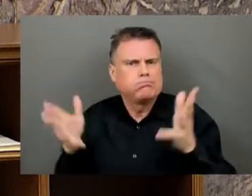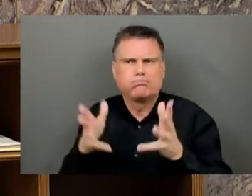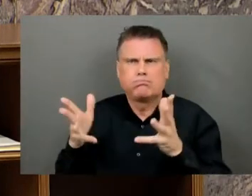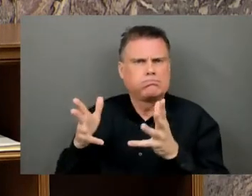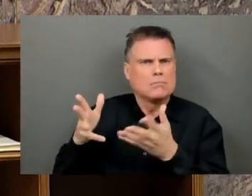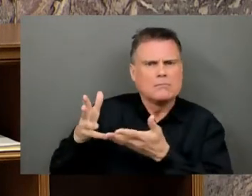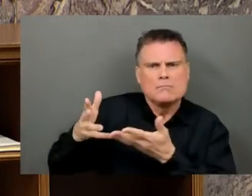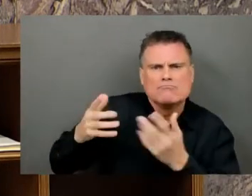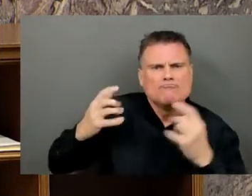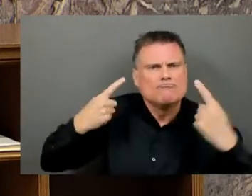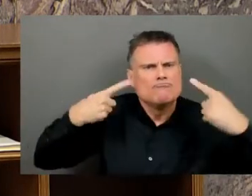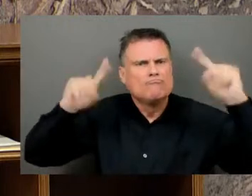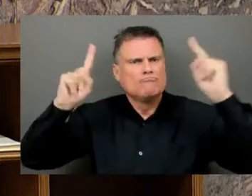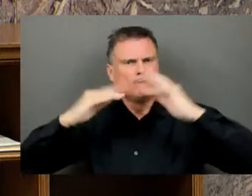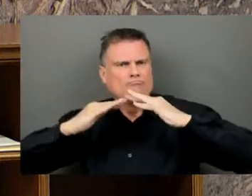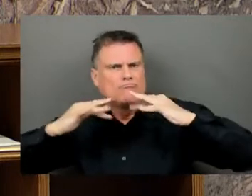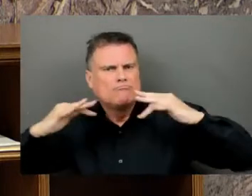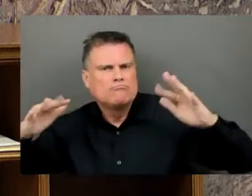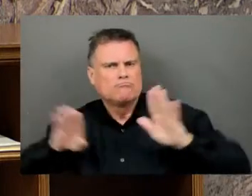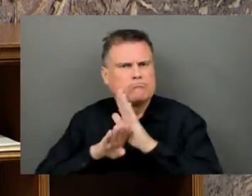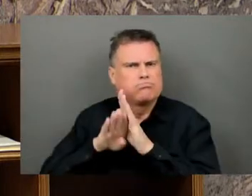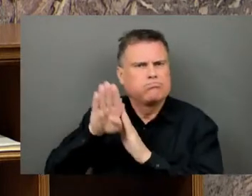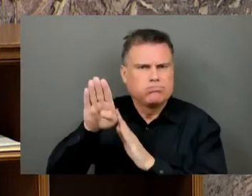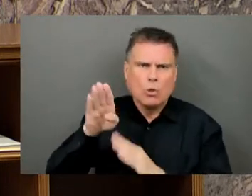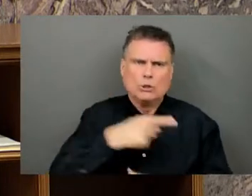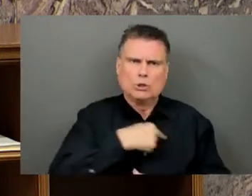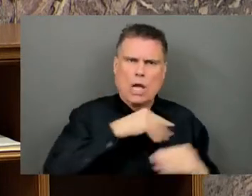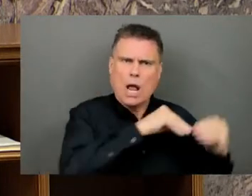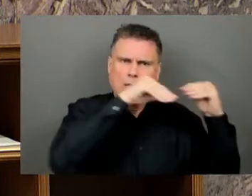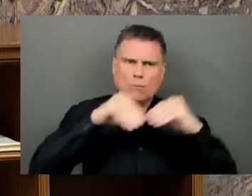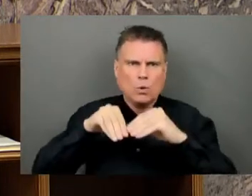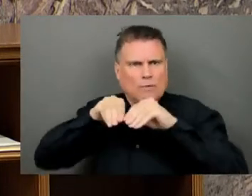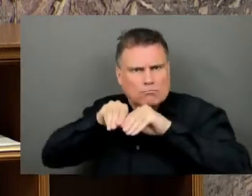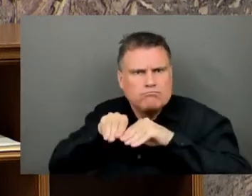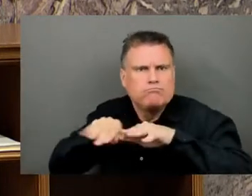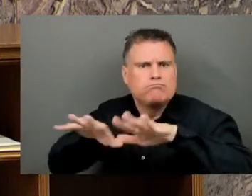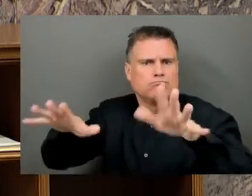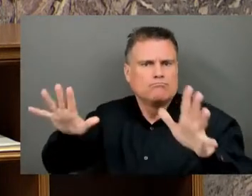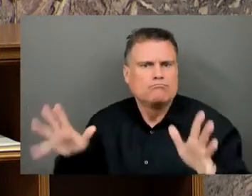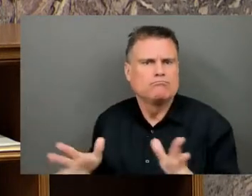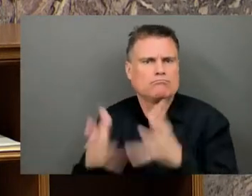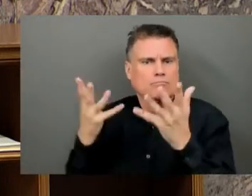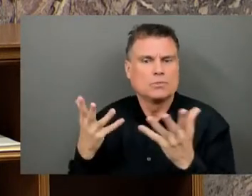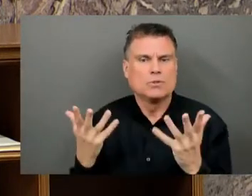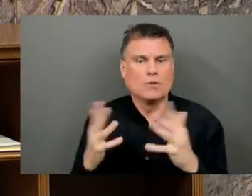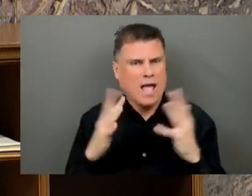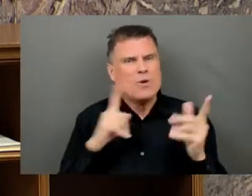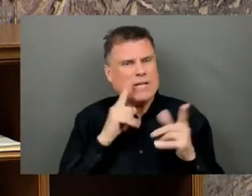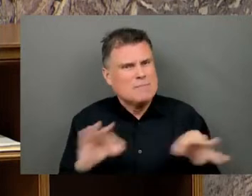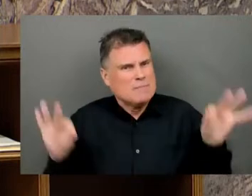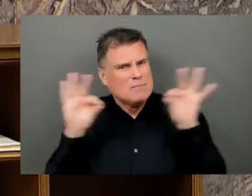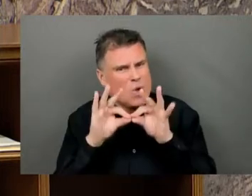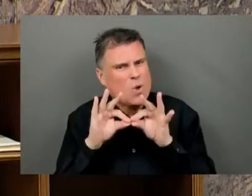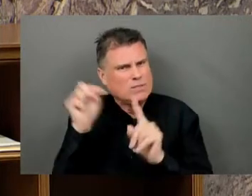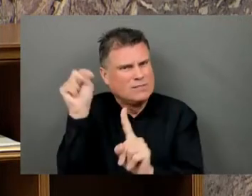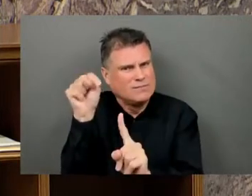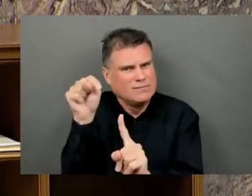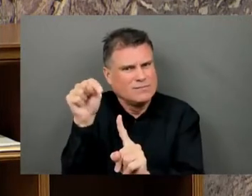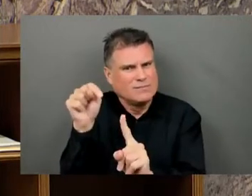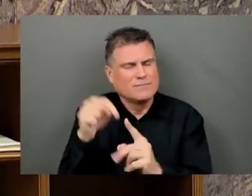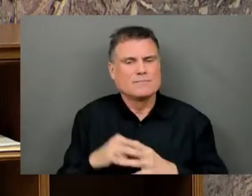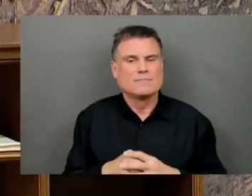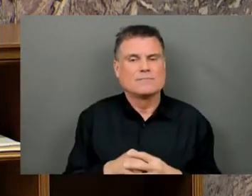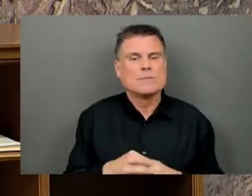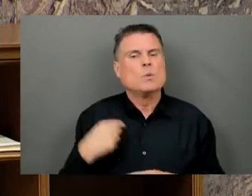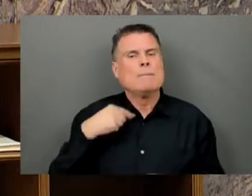strength found in diversity and the importance of honoring our shared history. It is a legacy